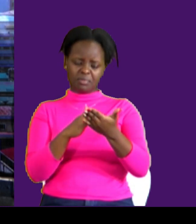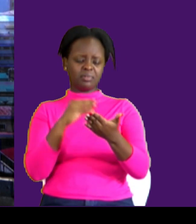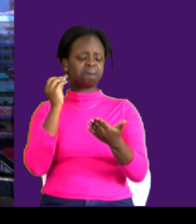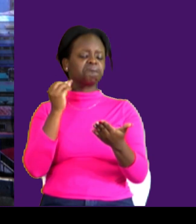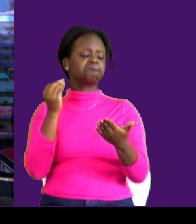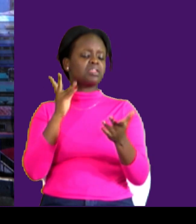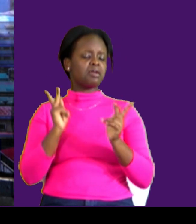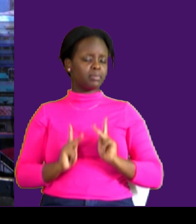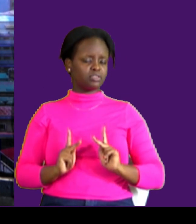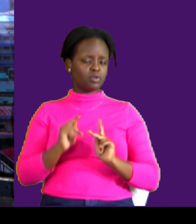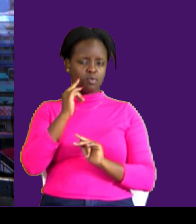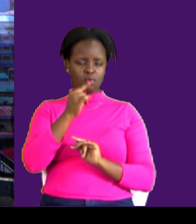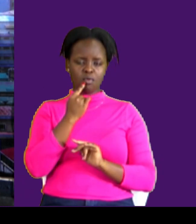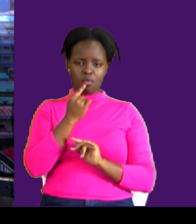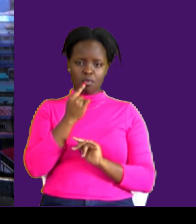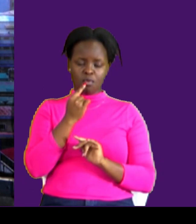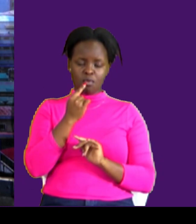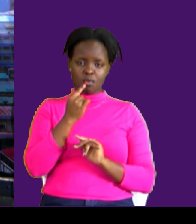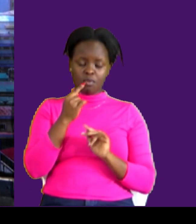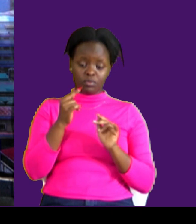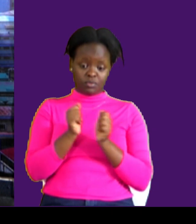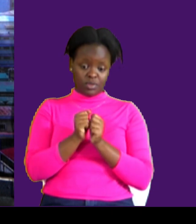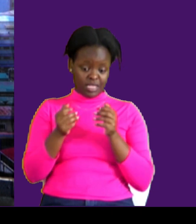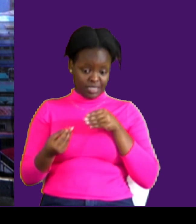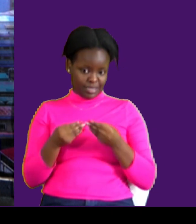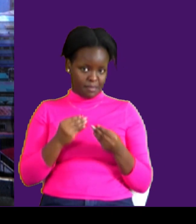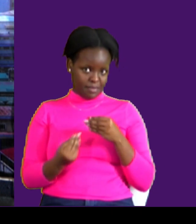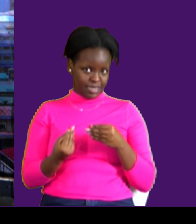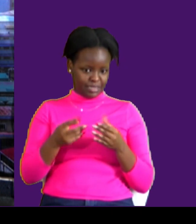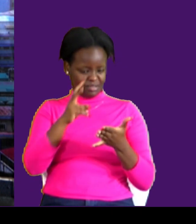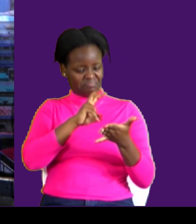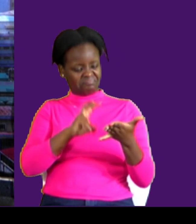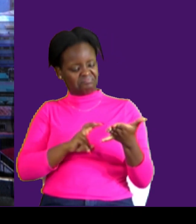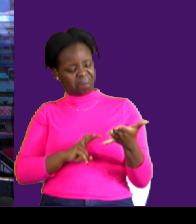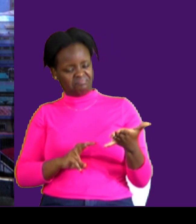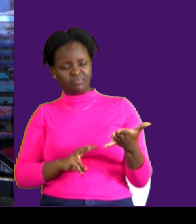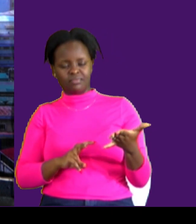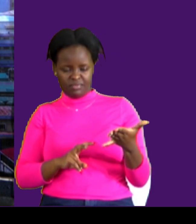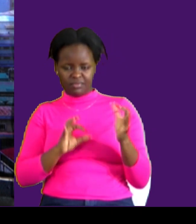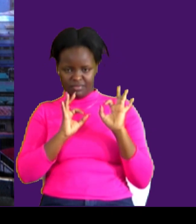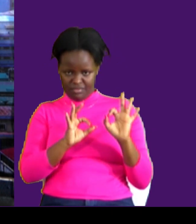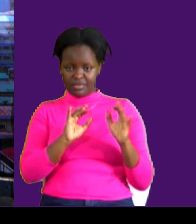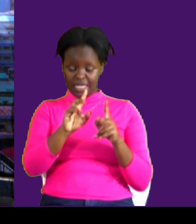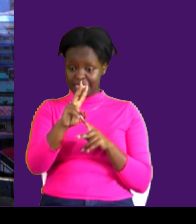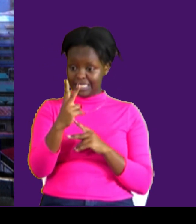or for a person with disability to buy it and maybe look at the news that are trending. The second thing